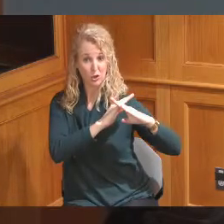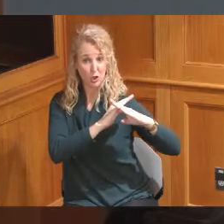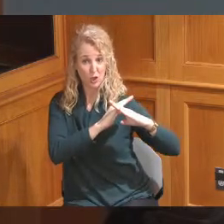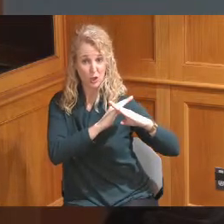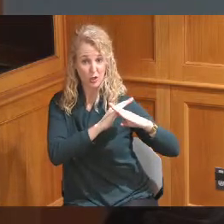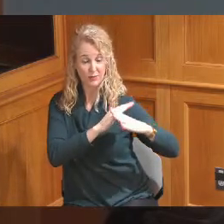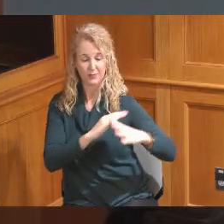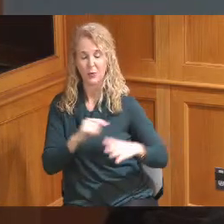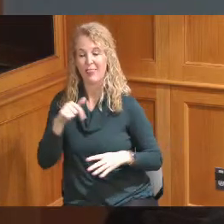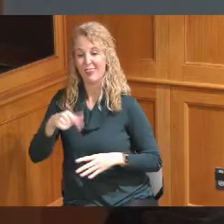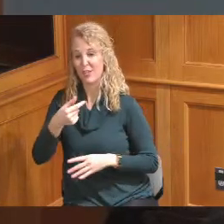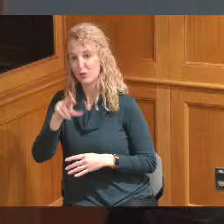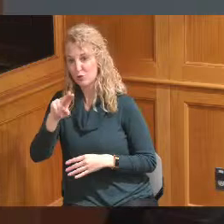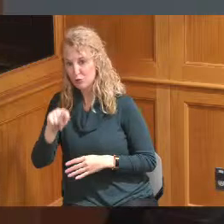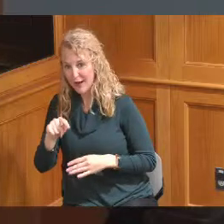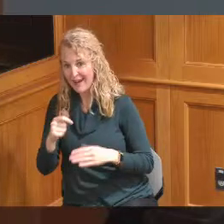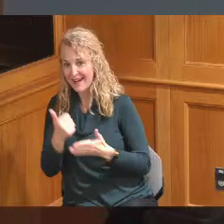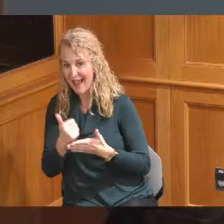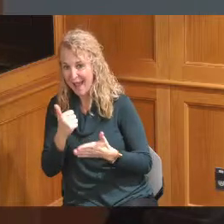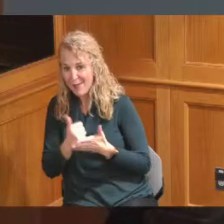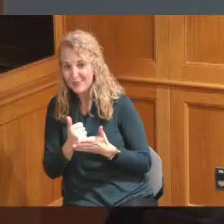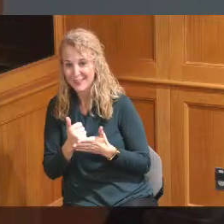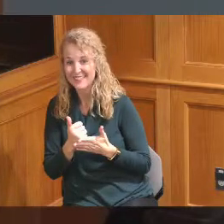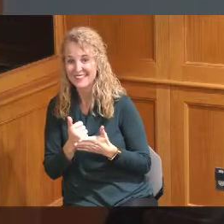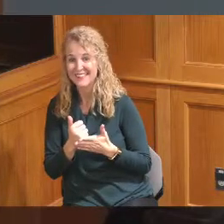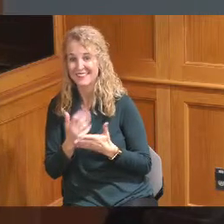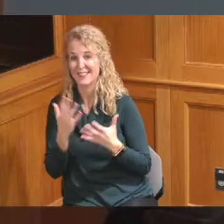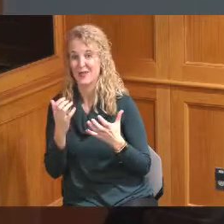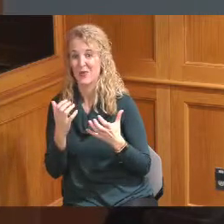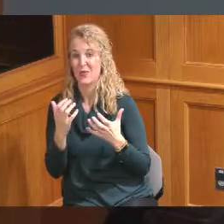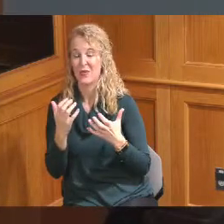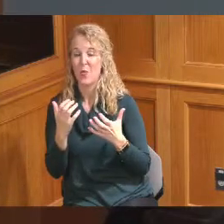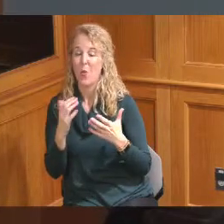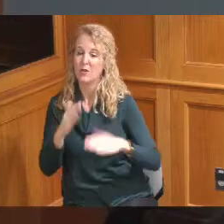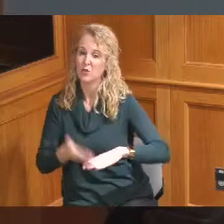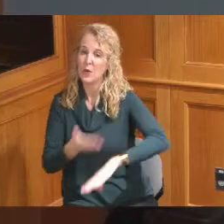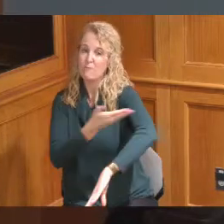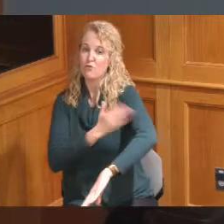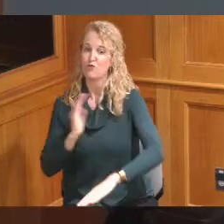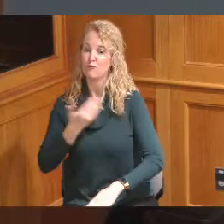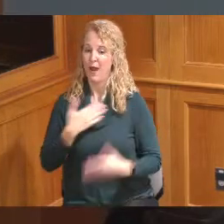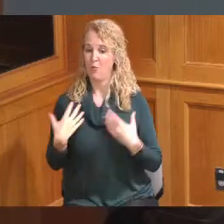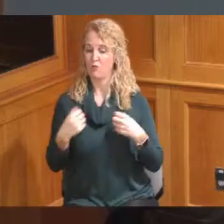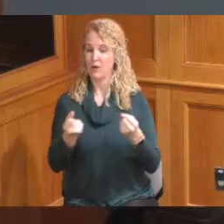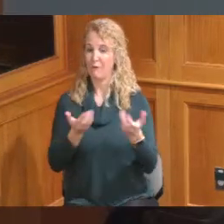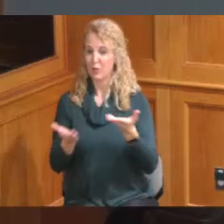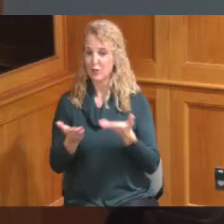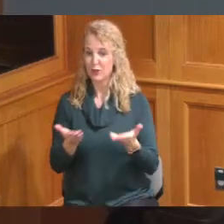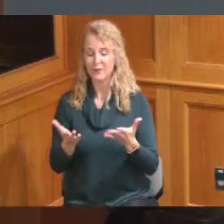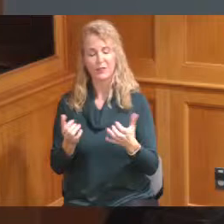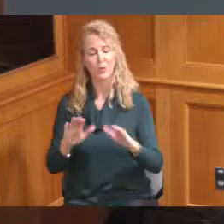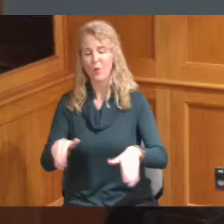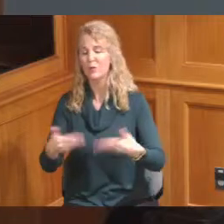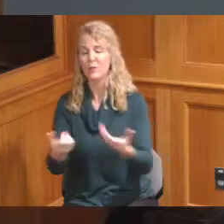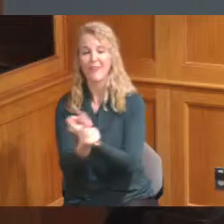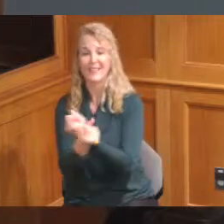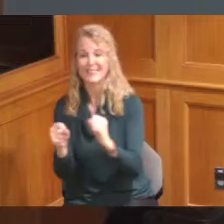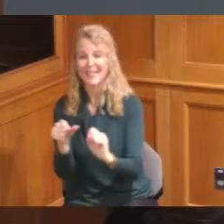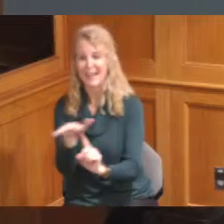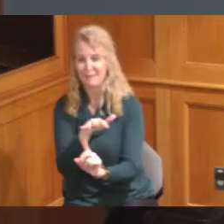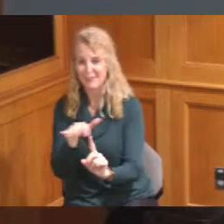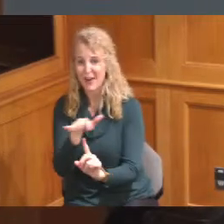this grant, level 2 NAR, we want to enhance recovery services, we want to provide safety and a supportive